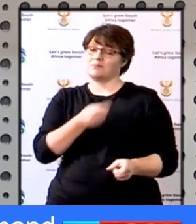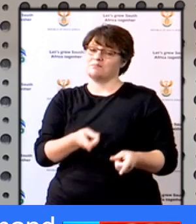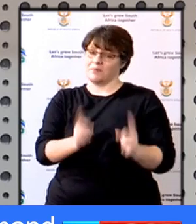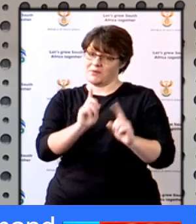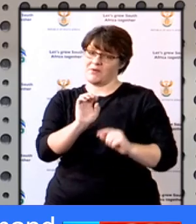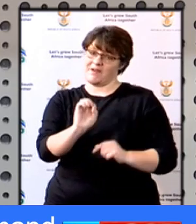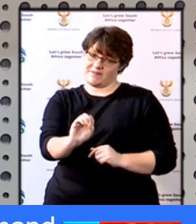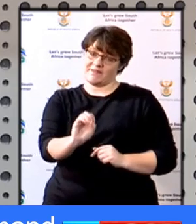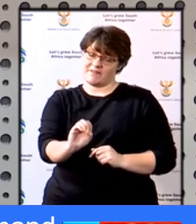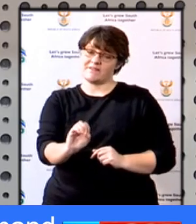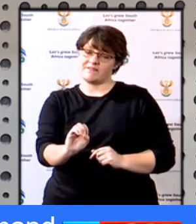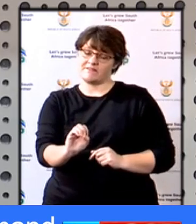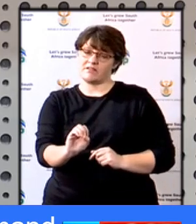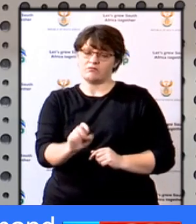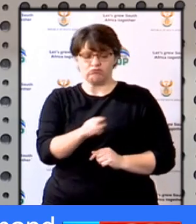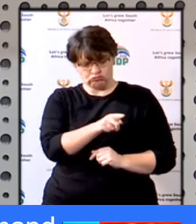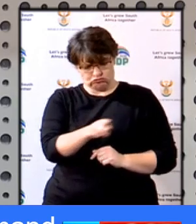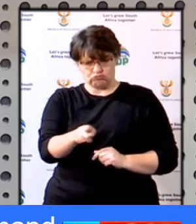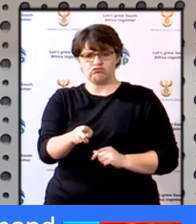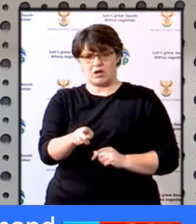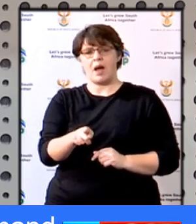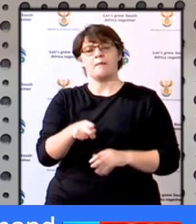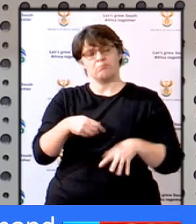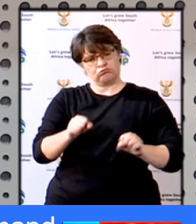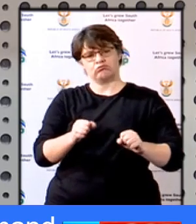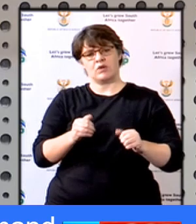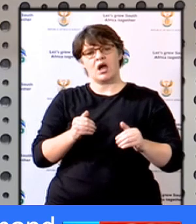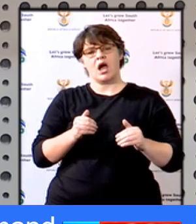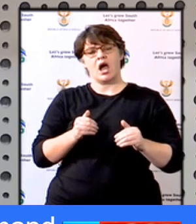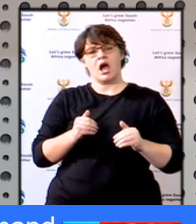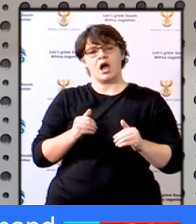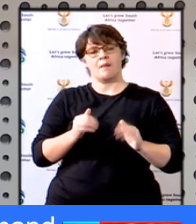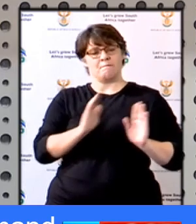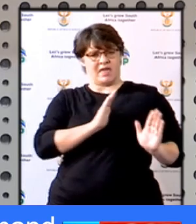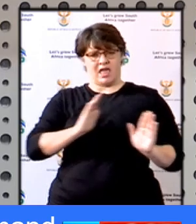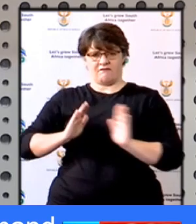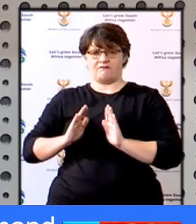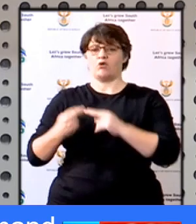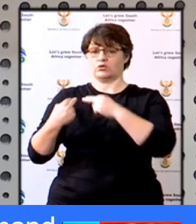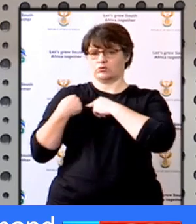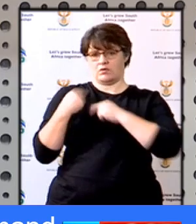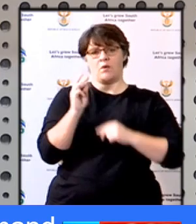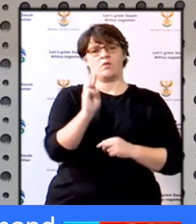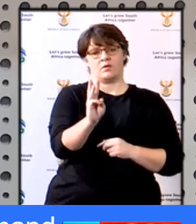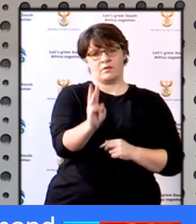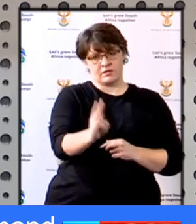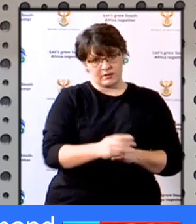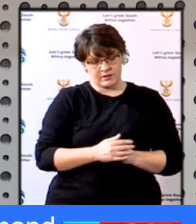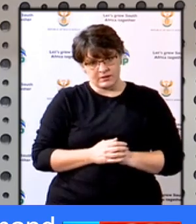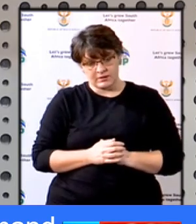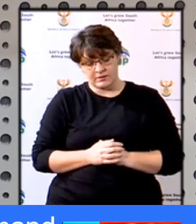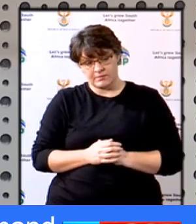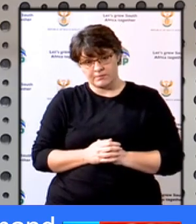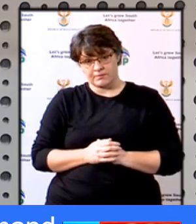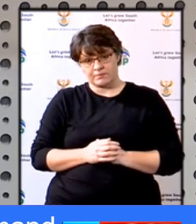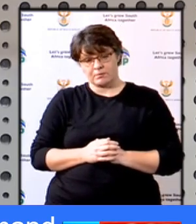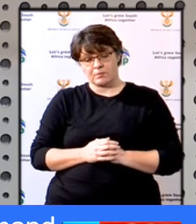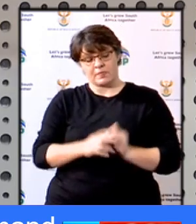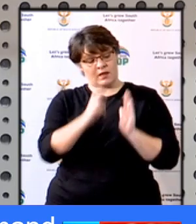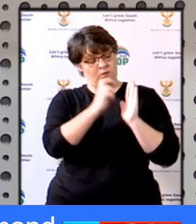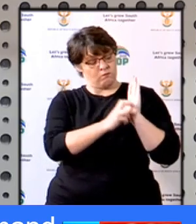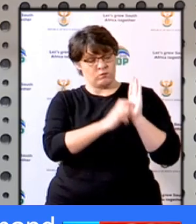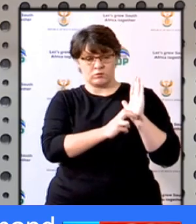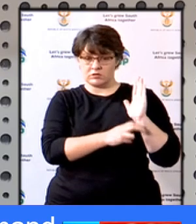they've undertaken to act responsibly, and we will be releasing more of that